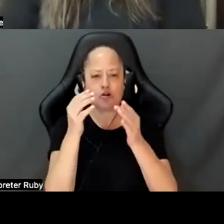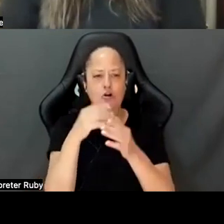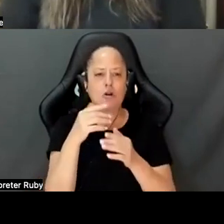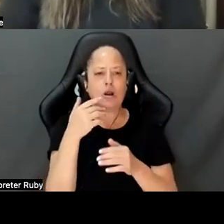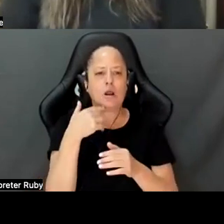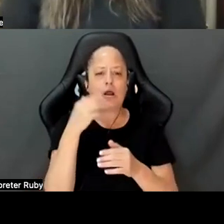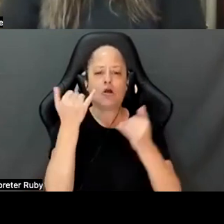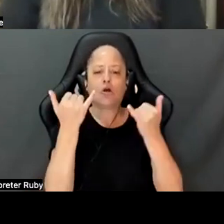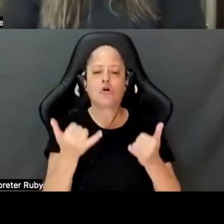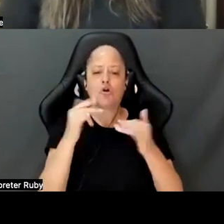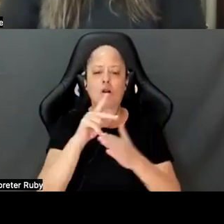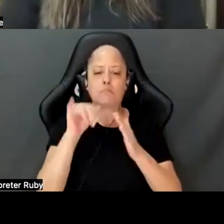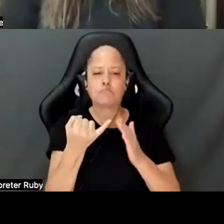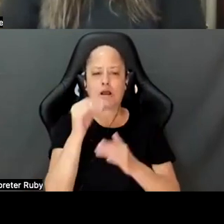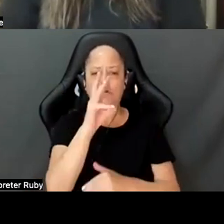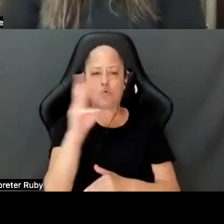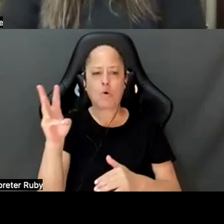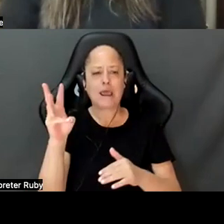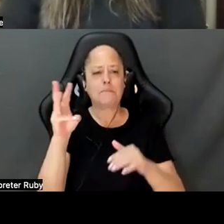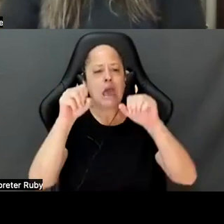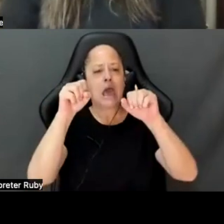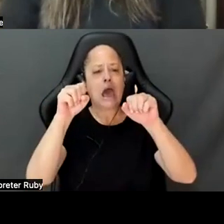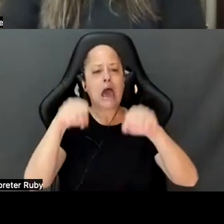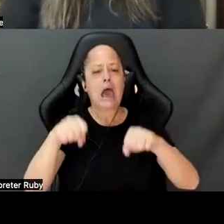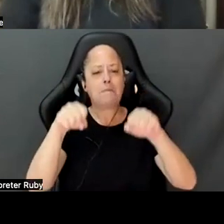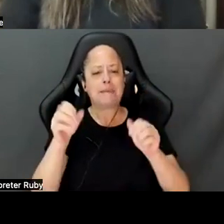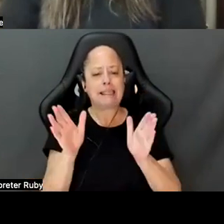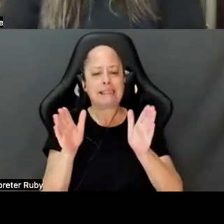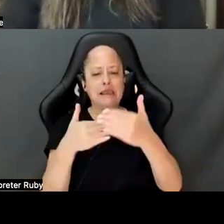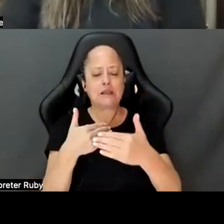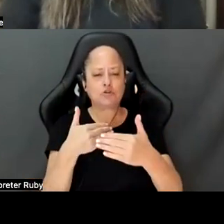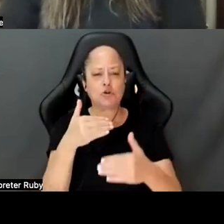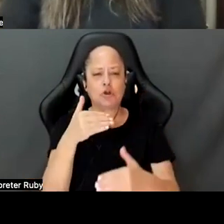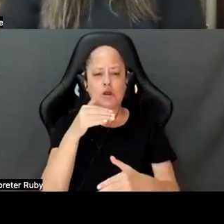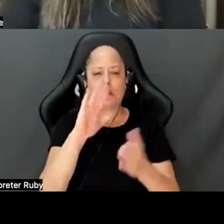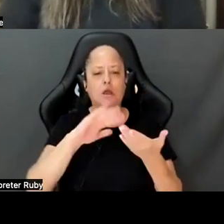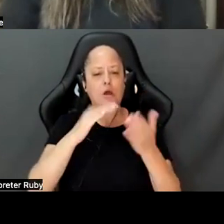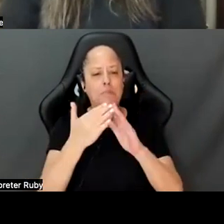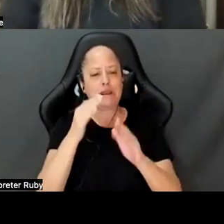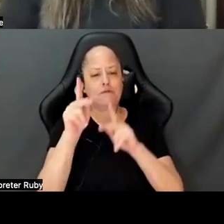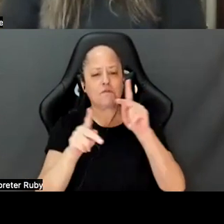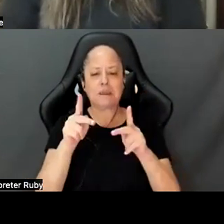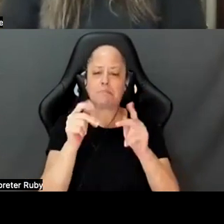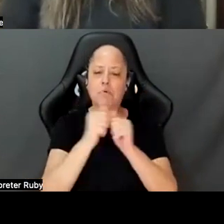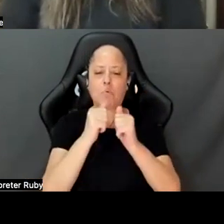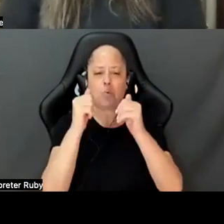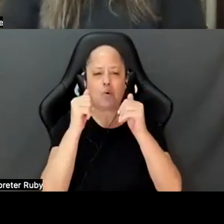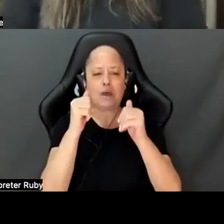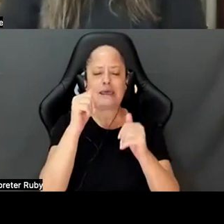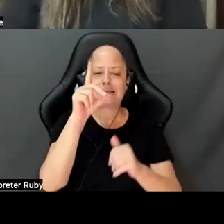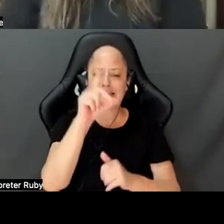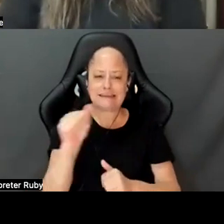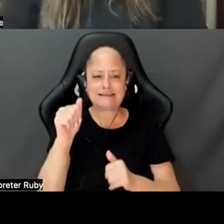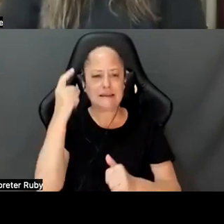a website called The Ability Toolbox, and it's a community for people with all kinds of disabilities and mental health conditions to